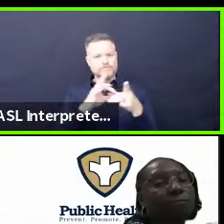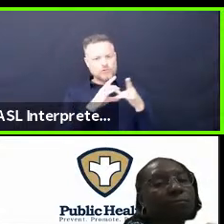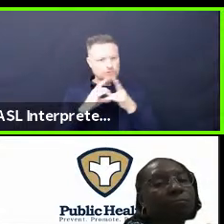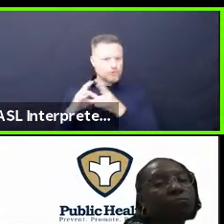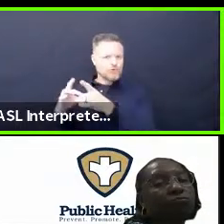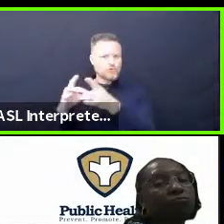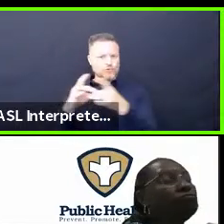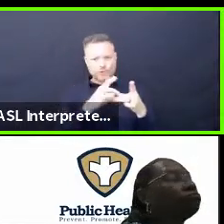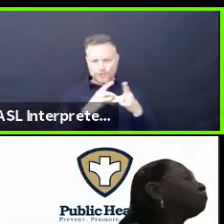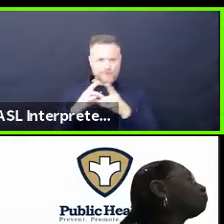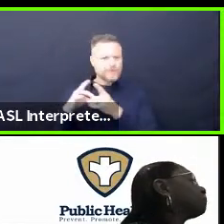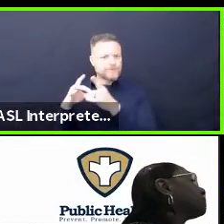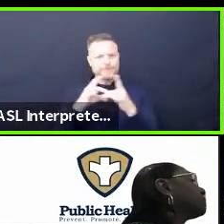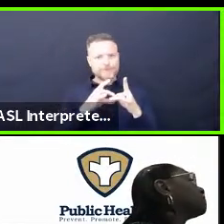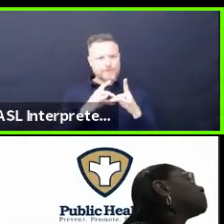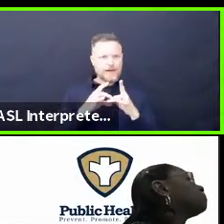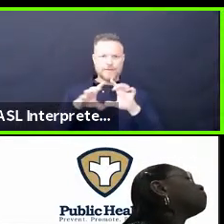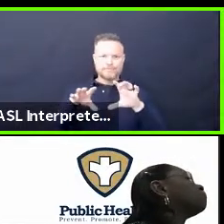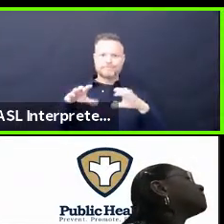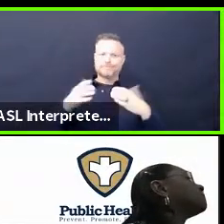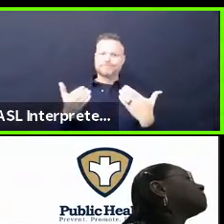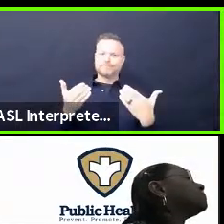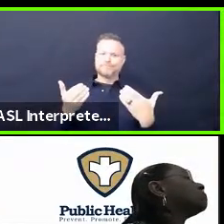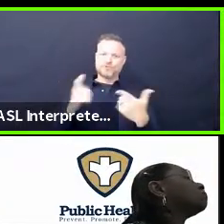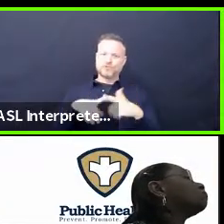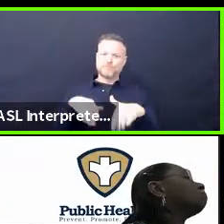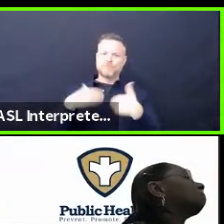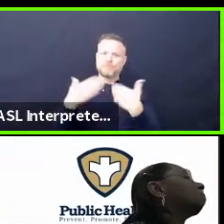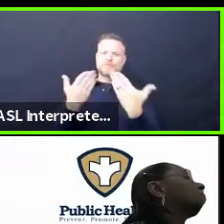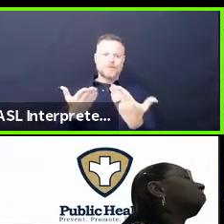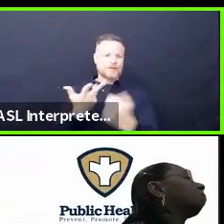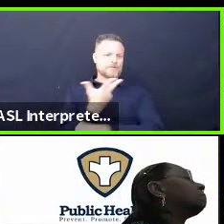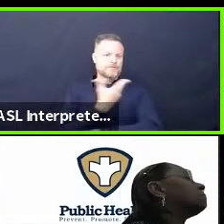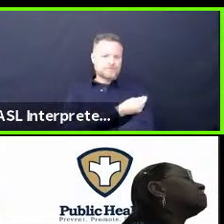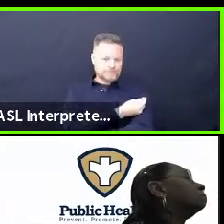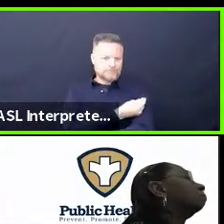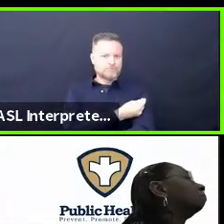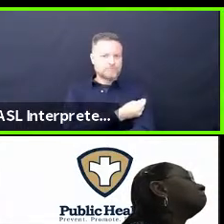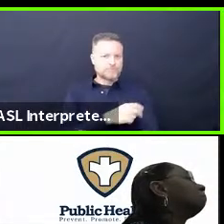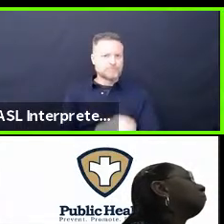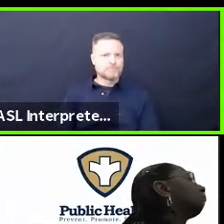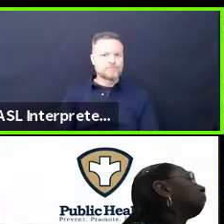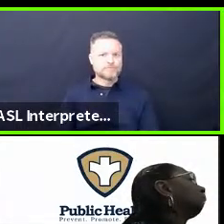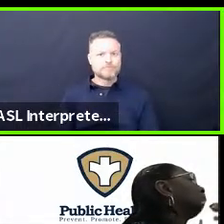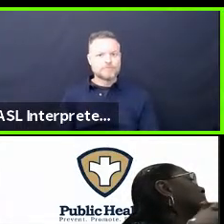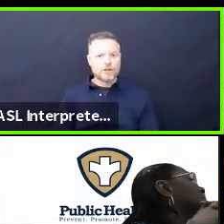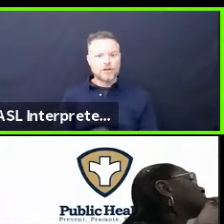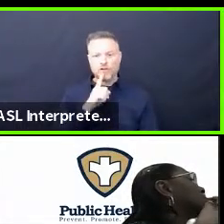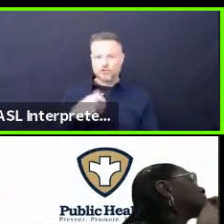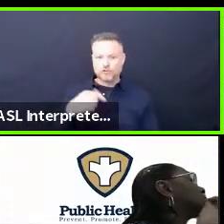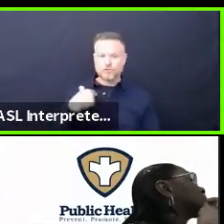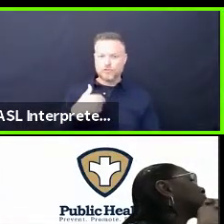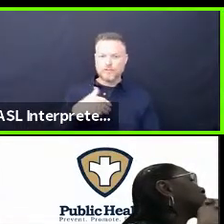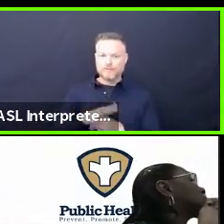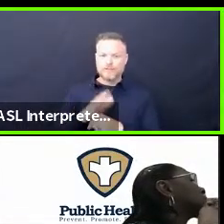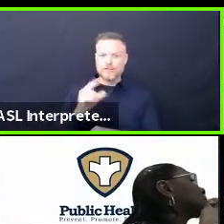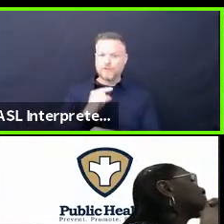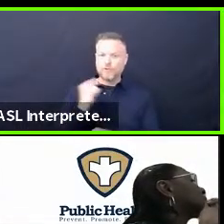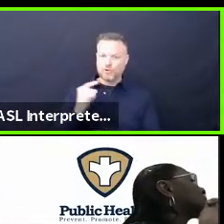front and to create programming that was relevant for the community, and having clergy is